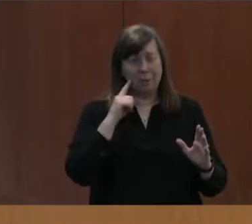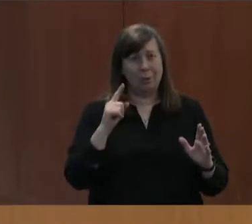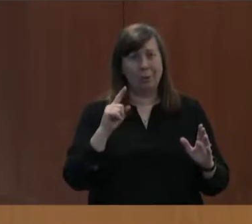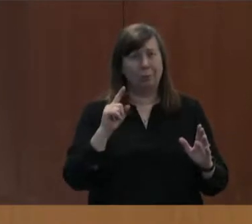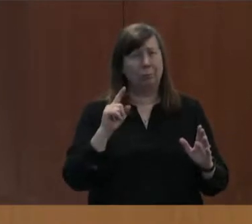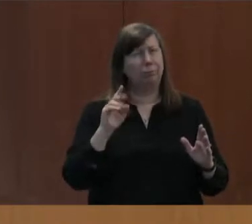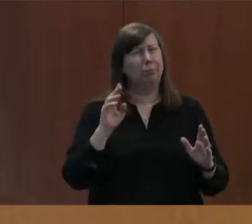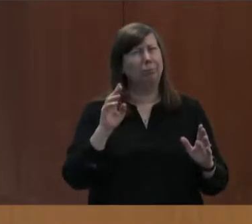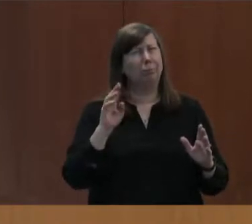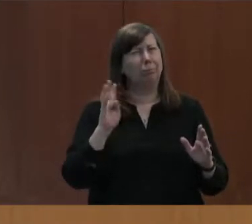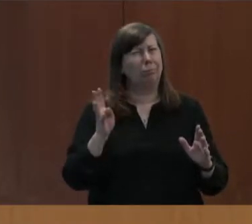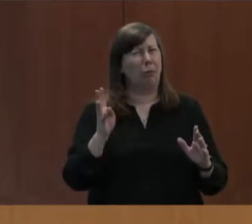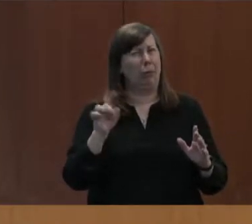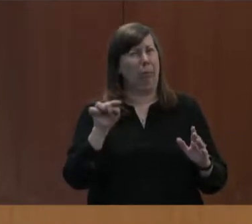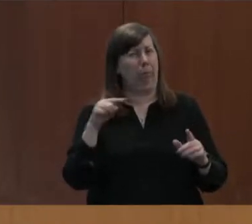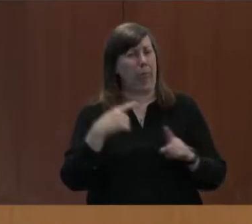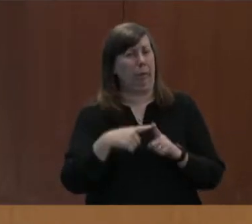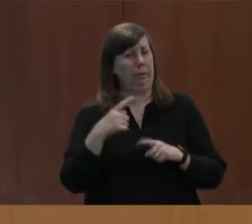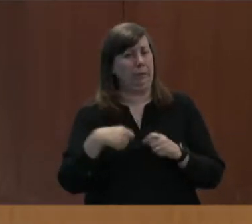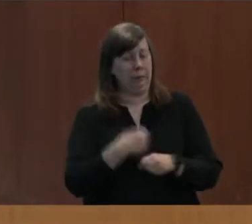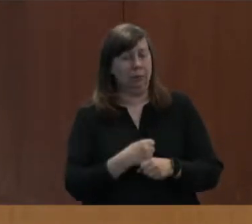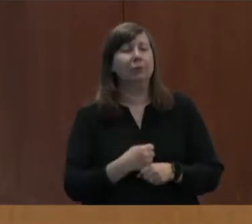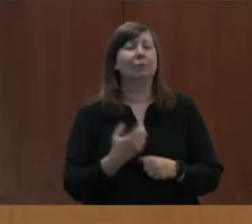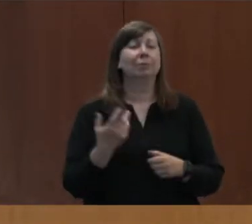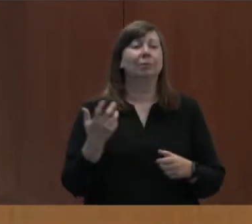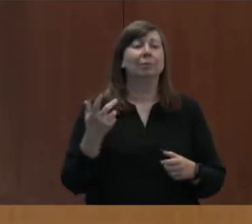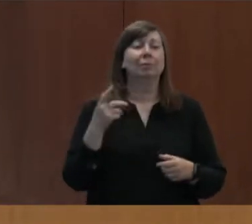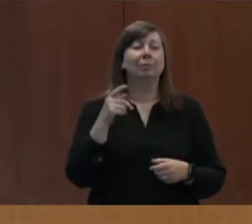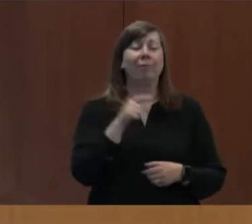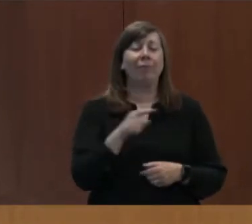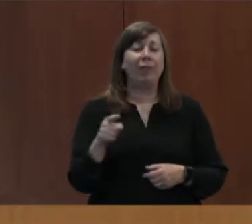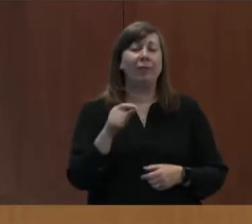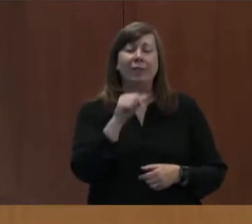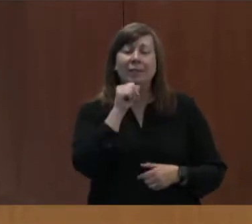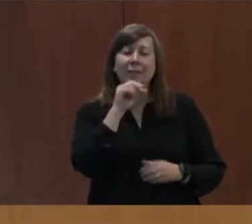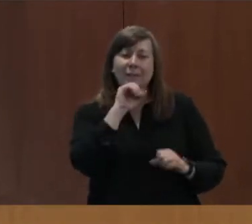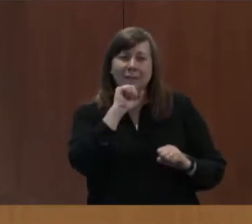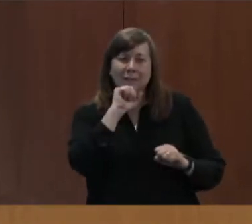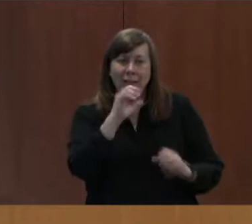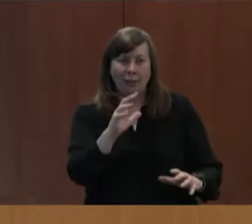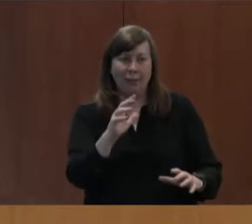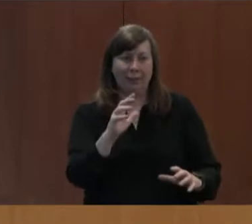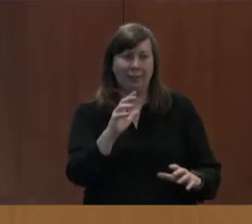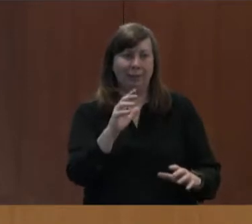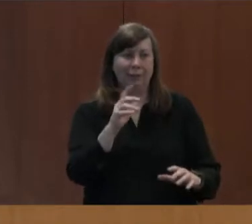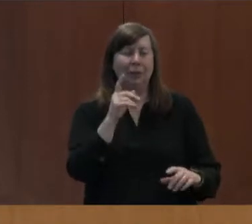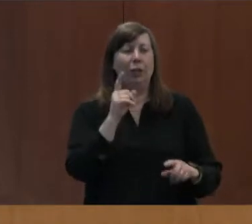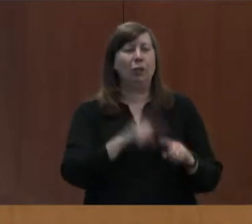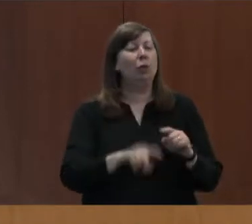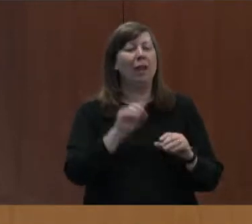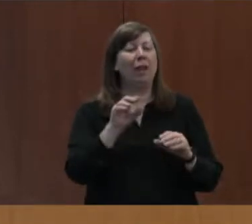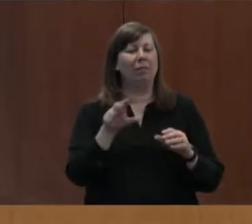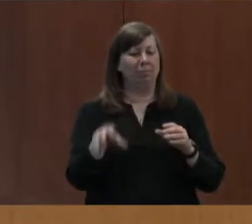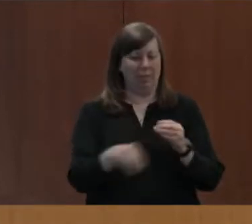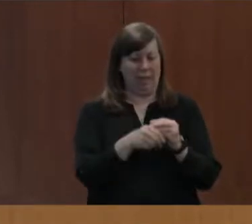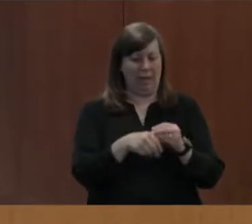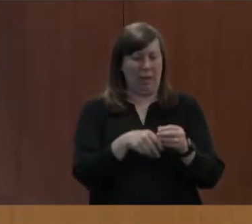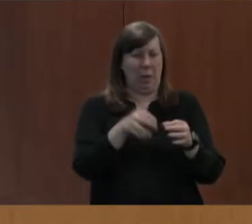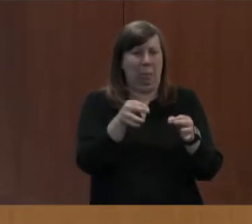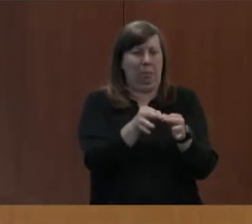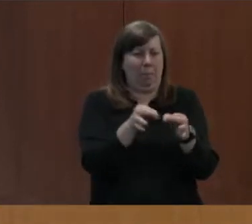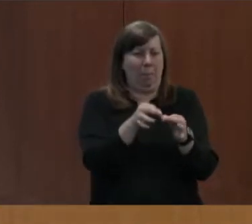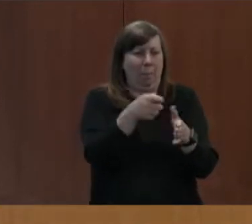40 plus years, there is nothing, you can't put a price when you walk